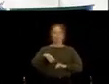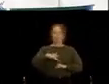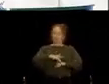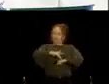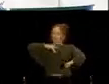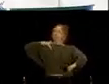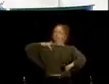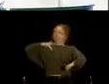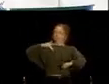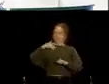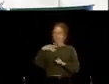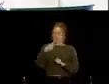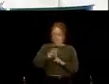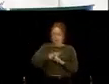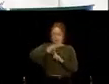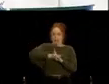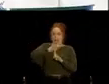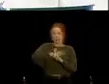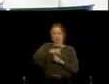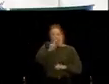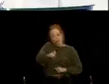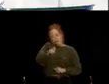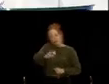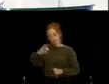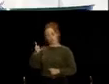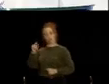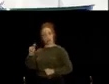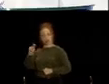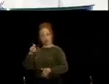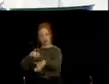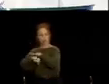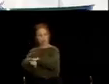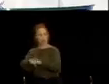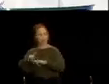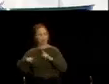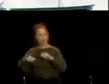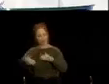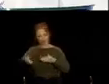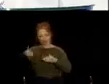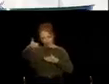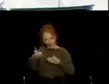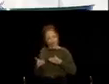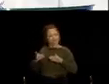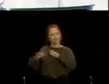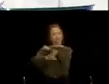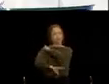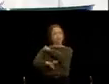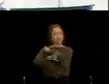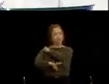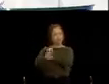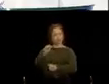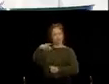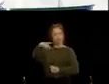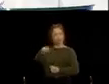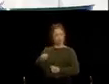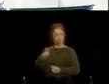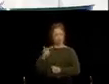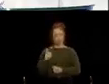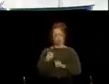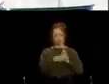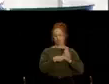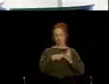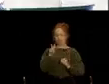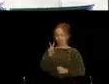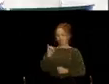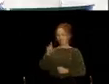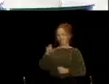be. We were supposed to be January babies, but we were born in September. So here I am, as a Virgo, sitting in